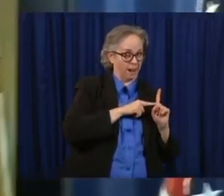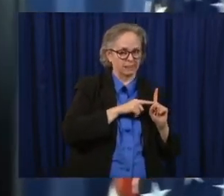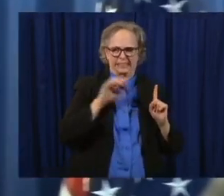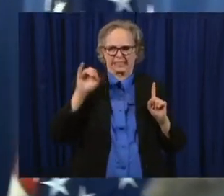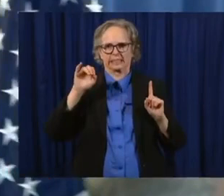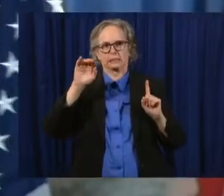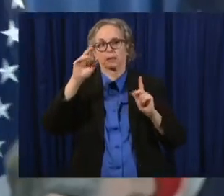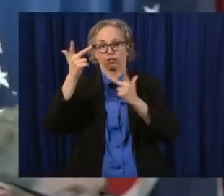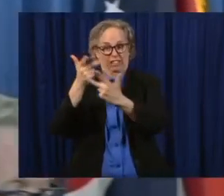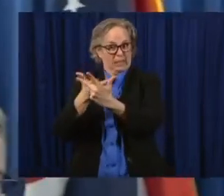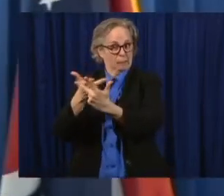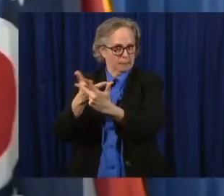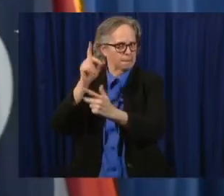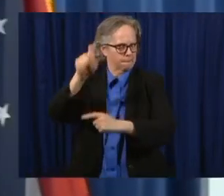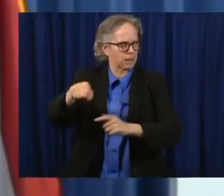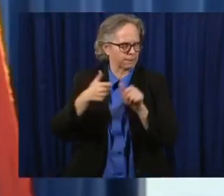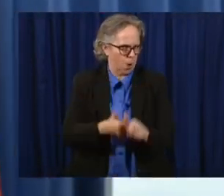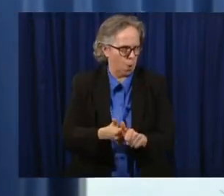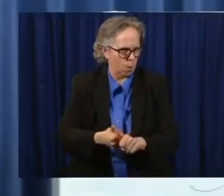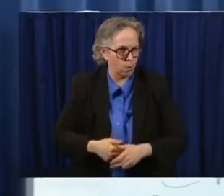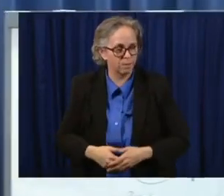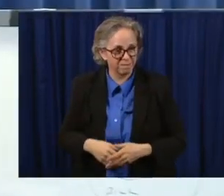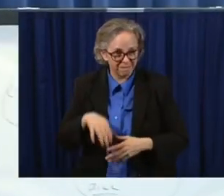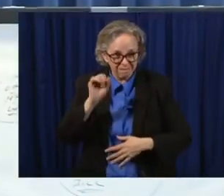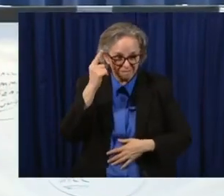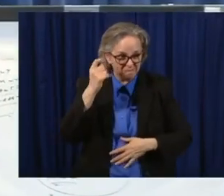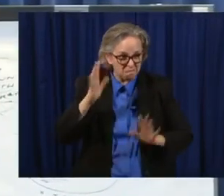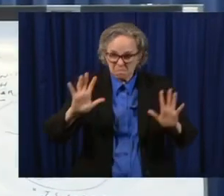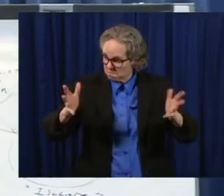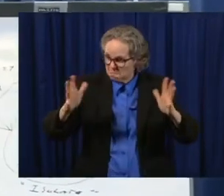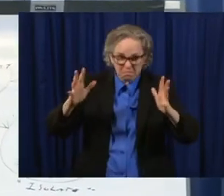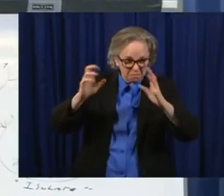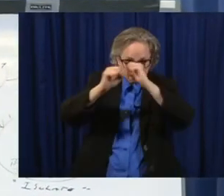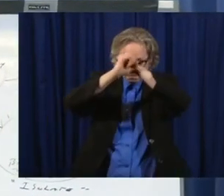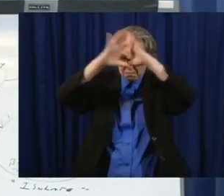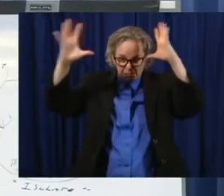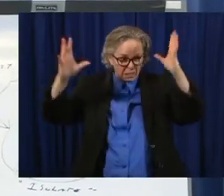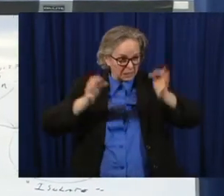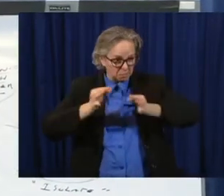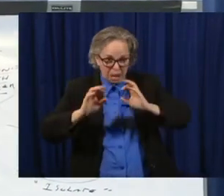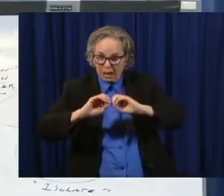Okay. Does that pretty much explain how this works?